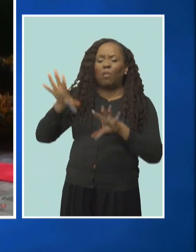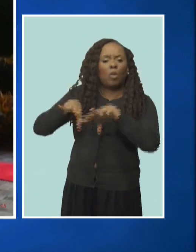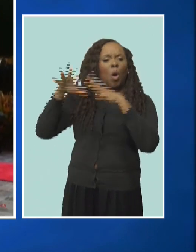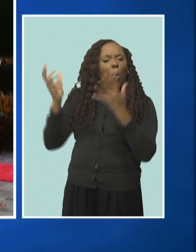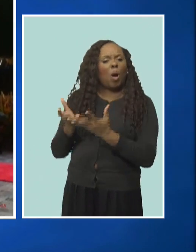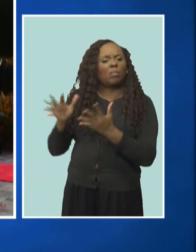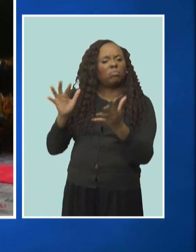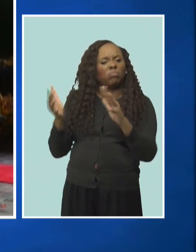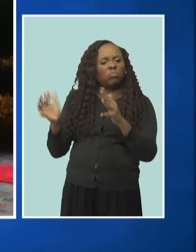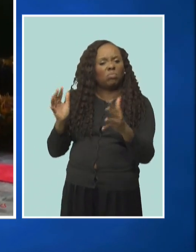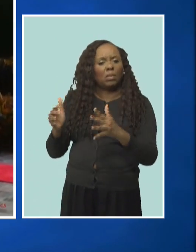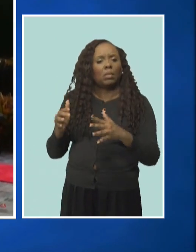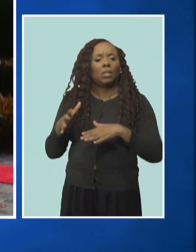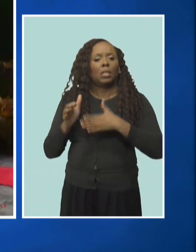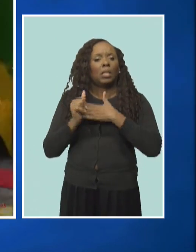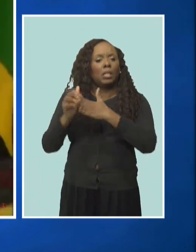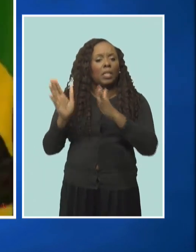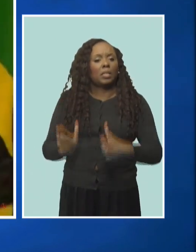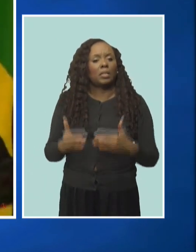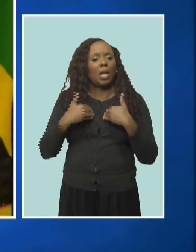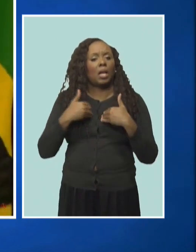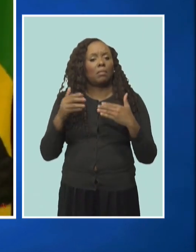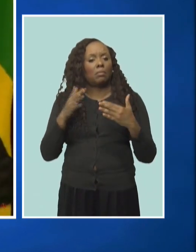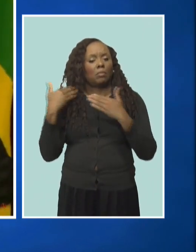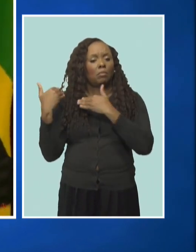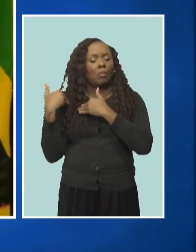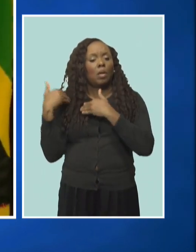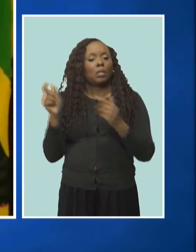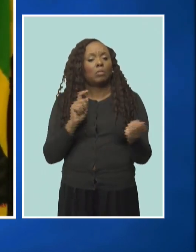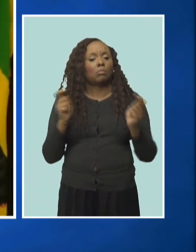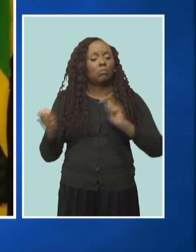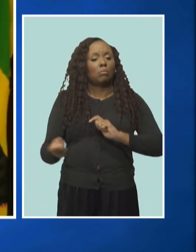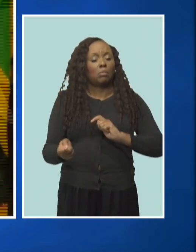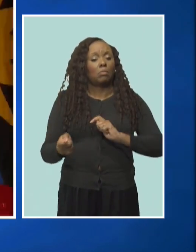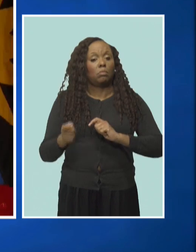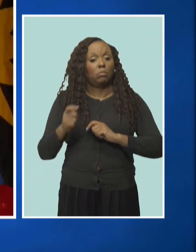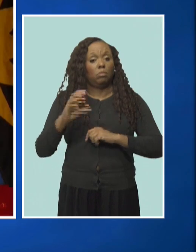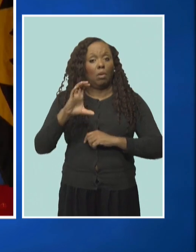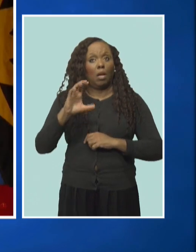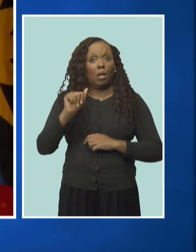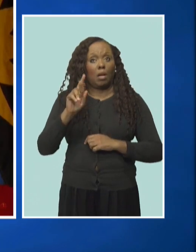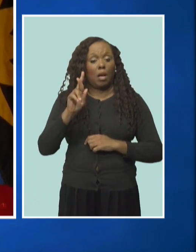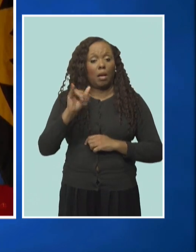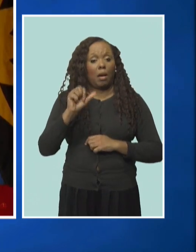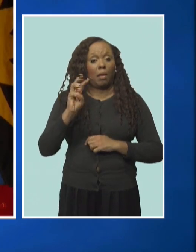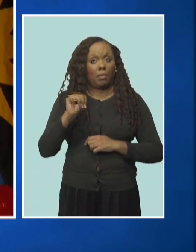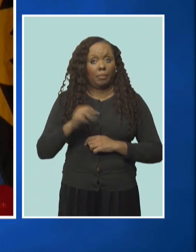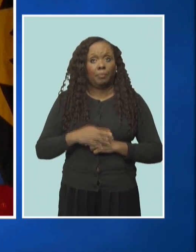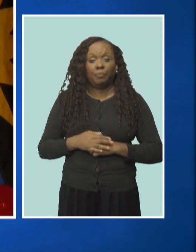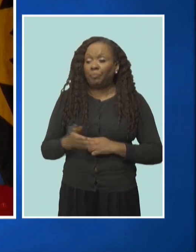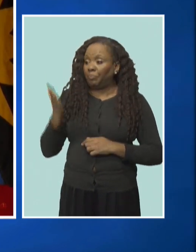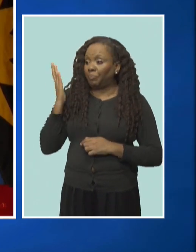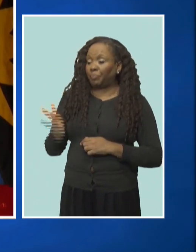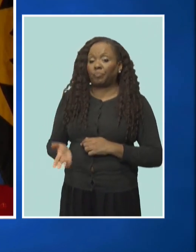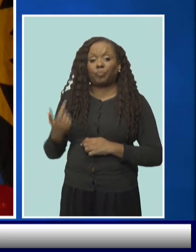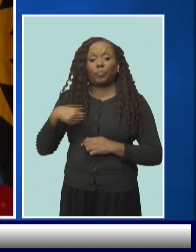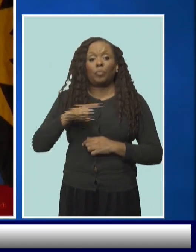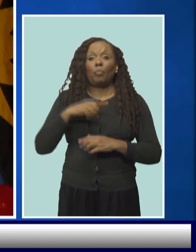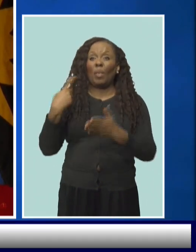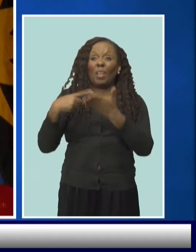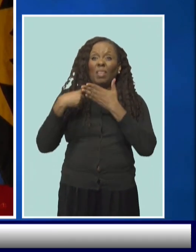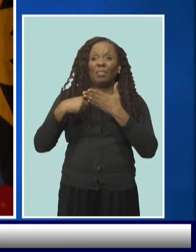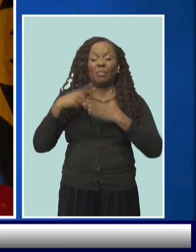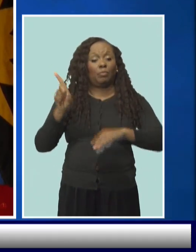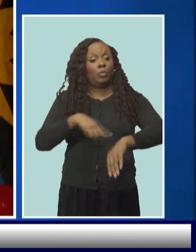regional leaders have a responsibility to reform CARICOM. We have spoken for too long as to the need for